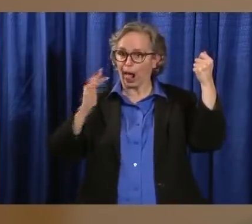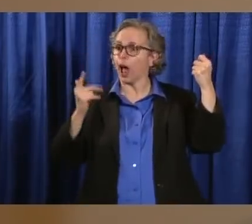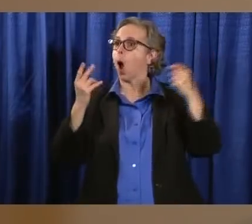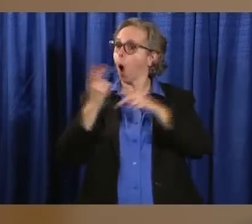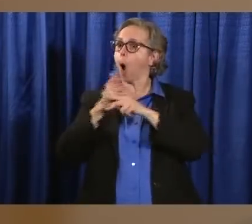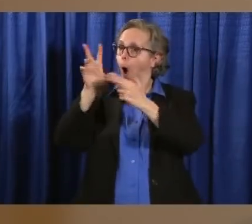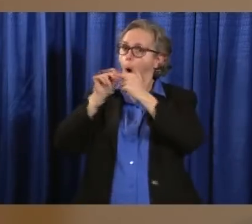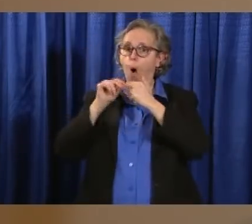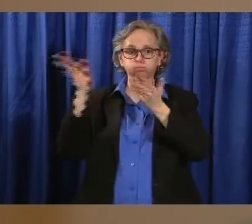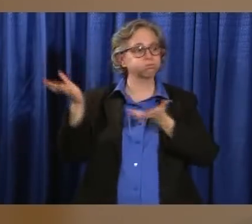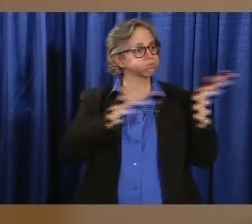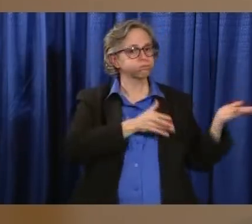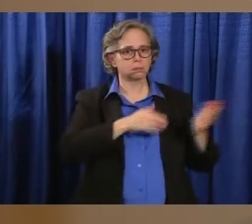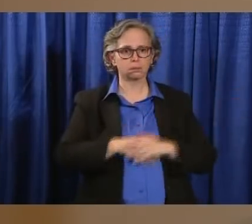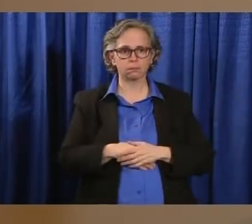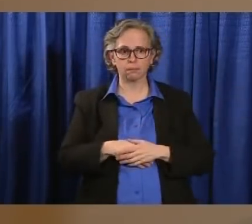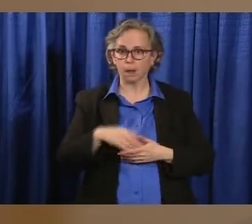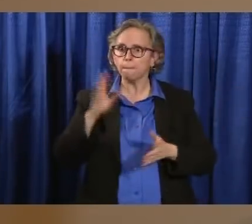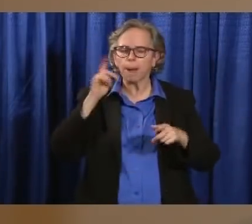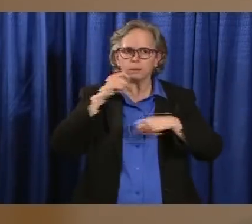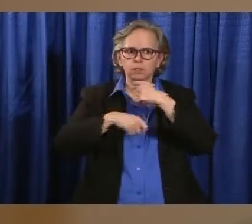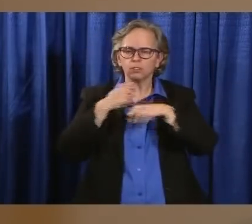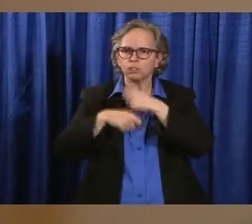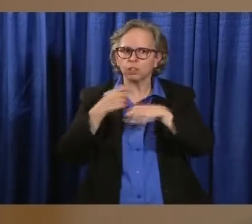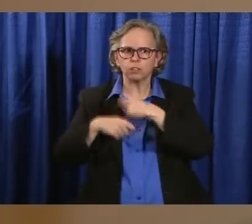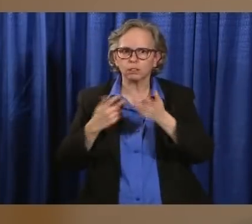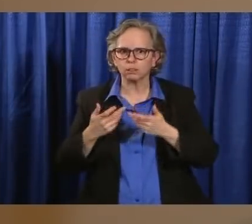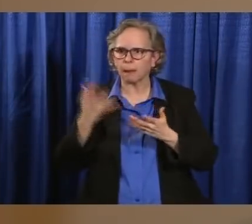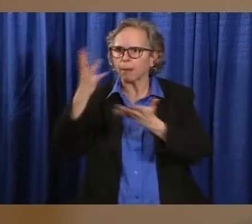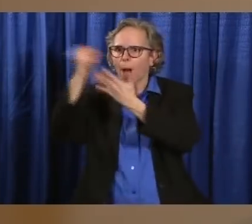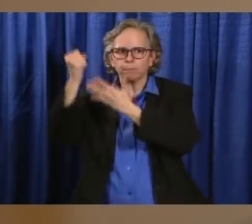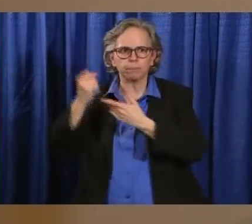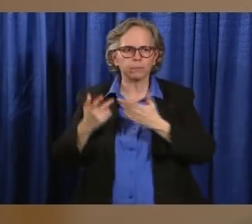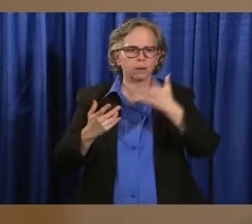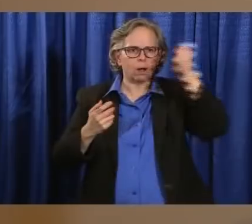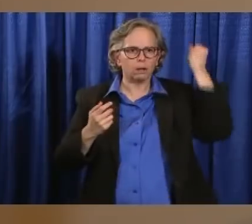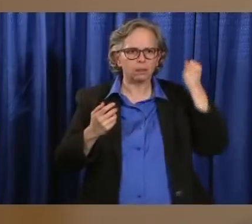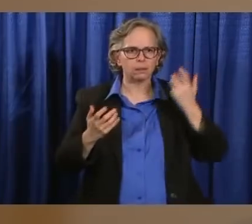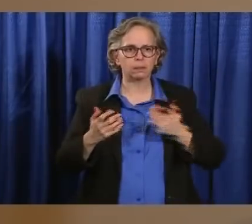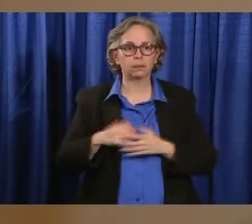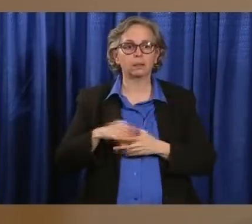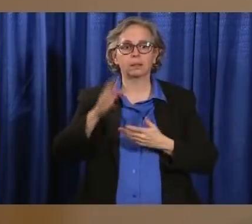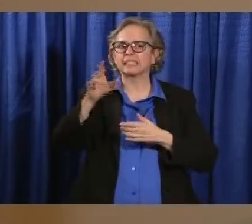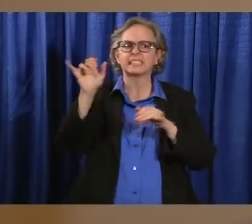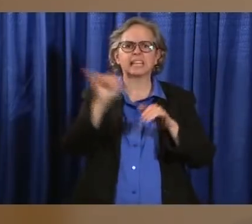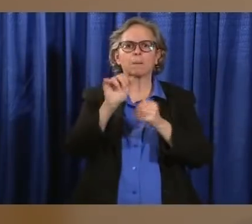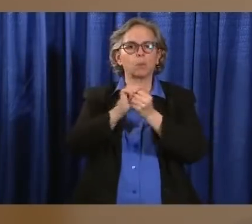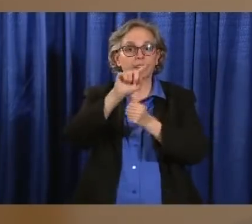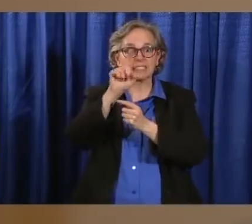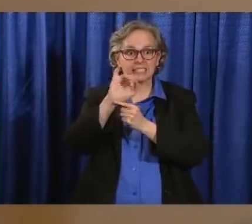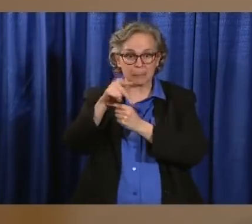might be different at 3 p.m. But just like with zip code data, whatever we can get our hands on,